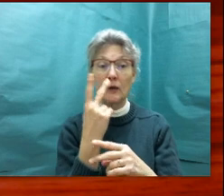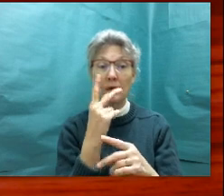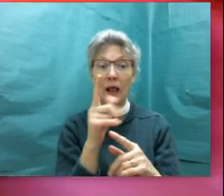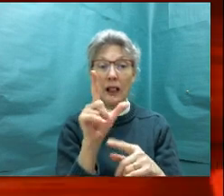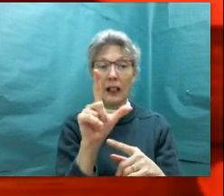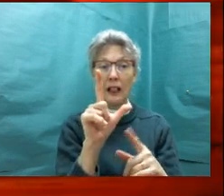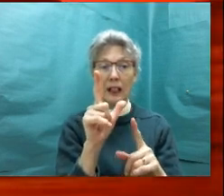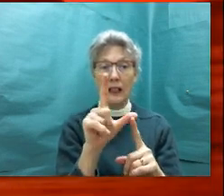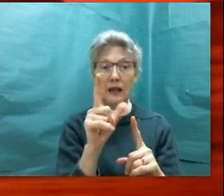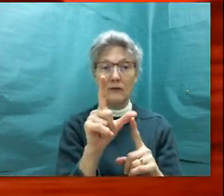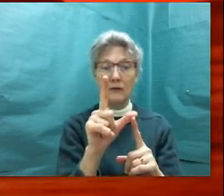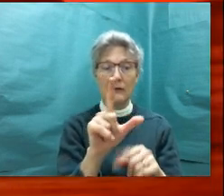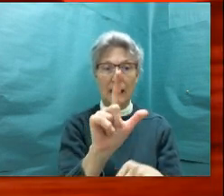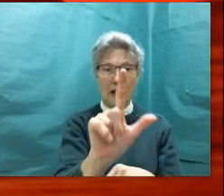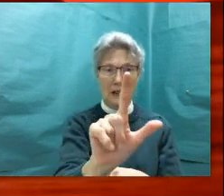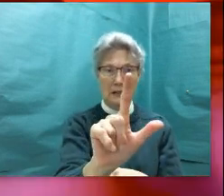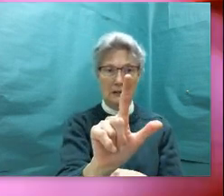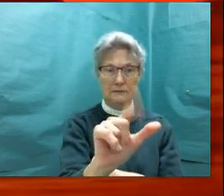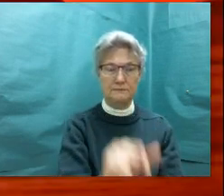L.